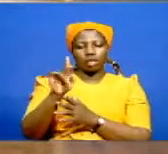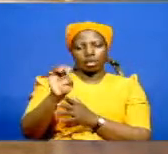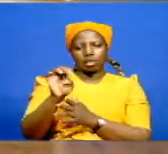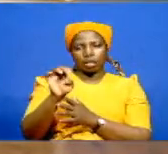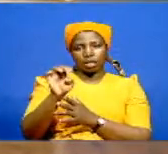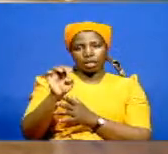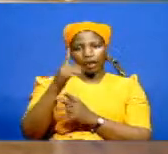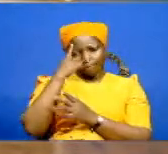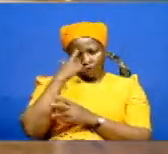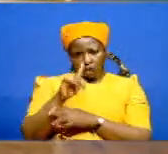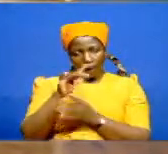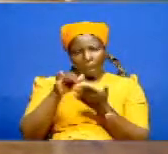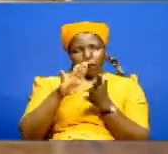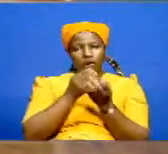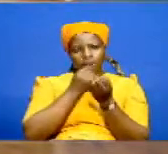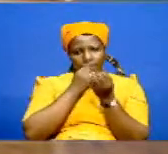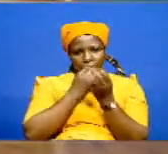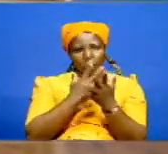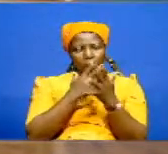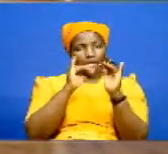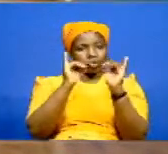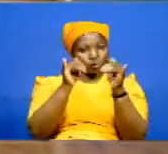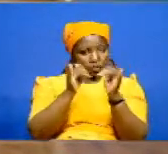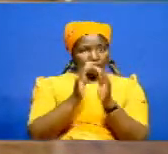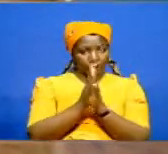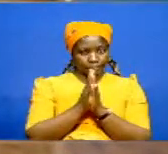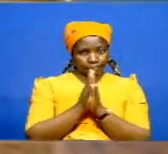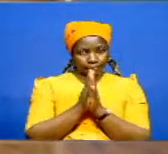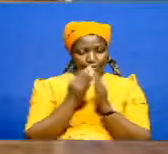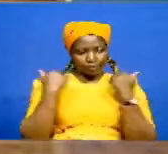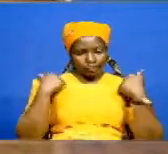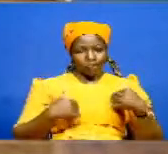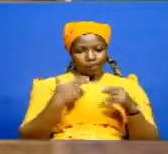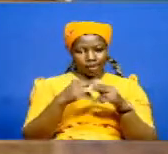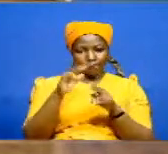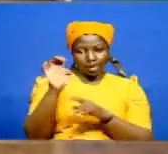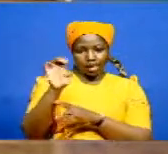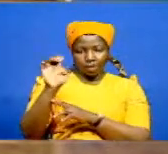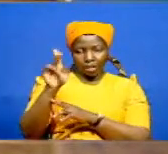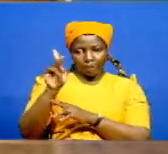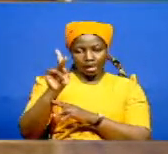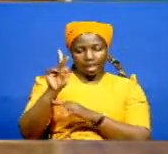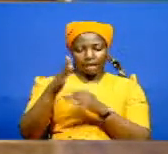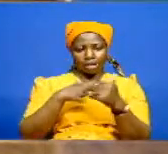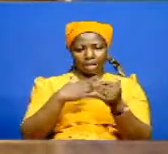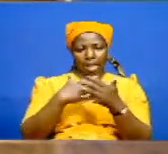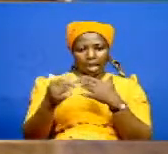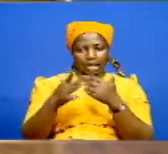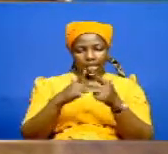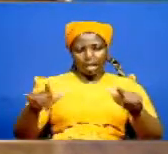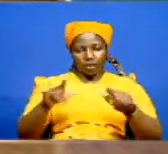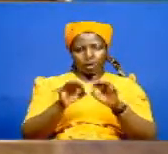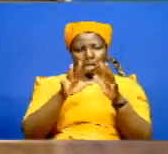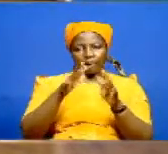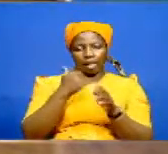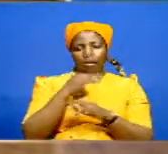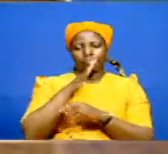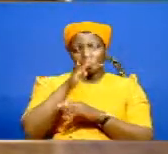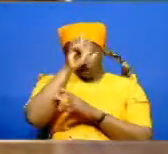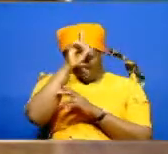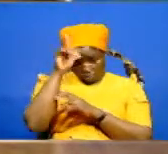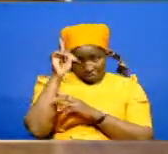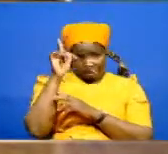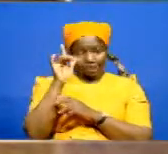www.kbc.co.ke for more news. And my name is Edward Kabasa. Our sign language interpreter has been Lucy Mora.